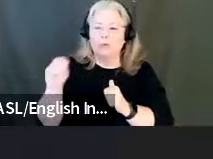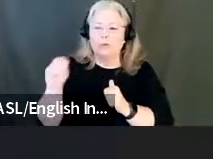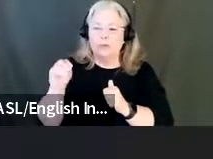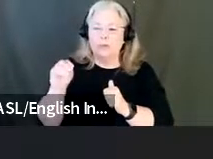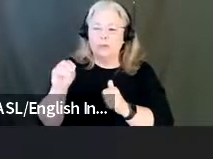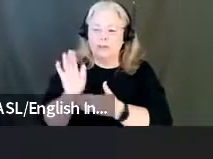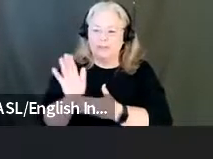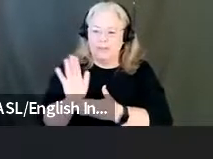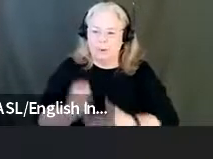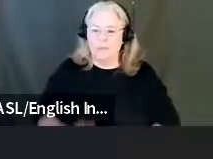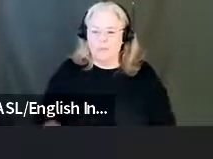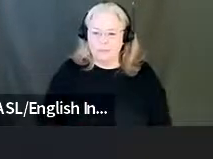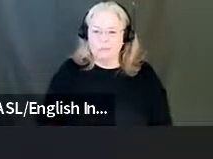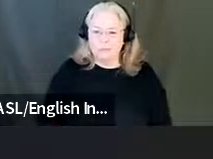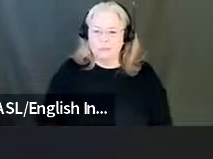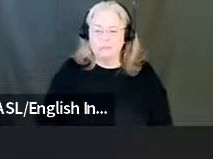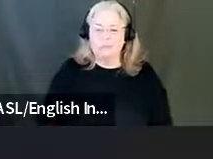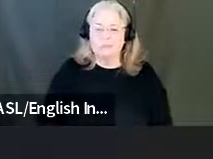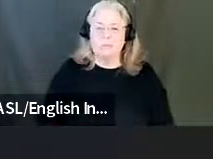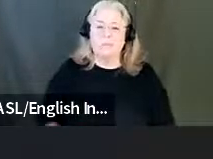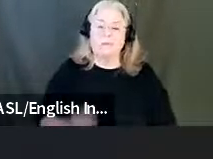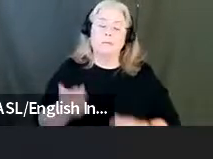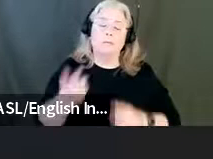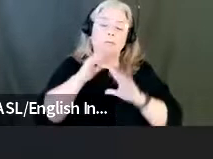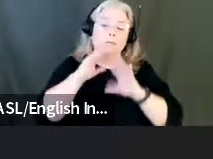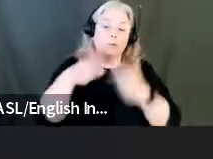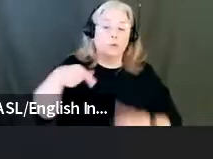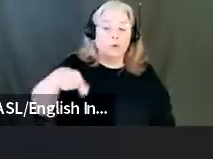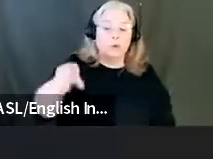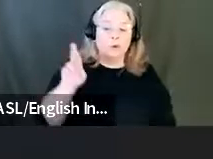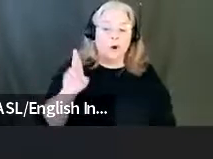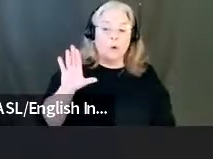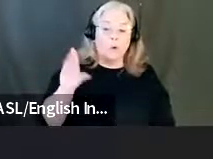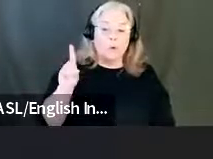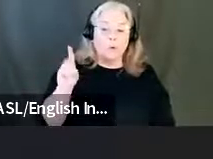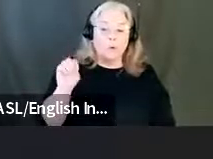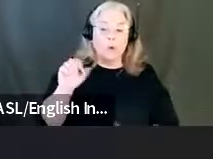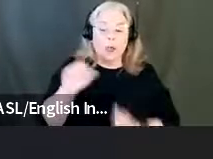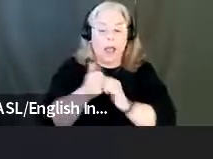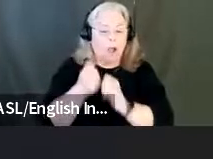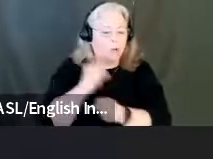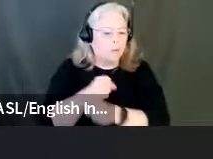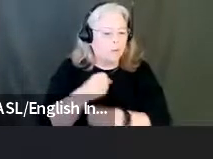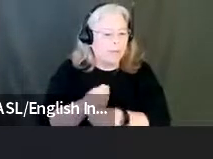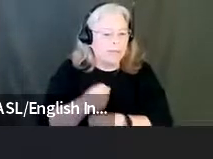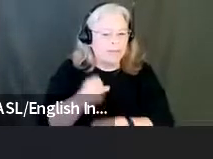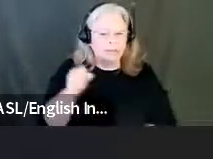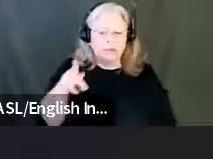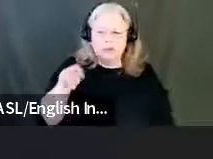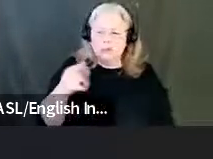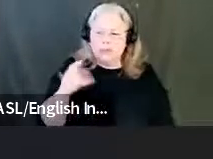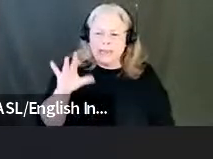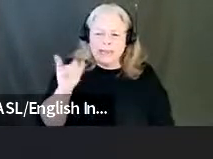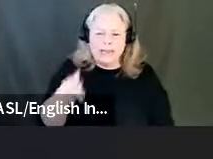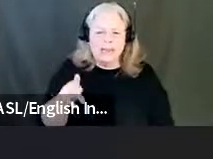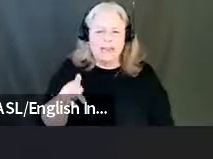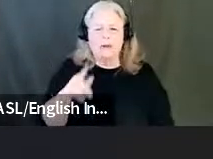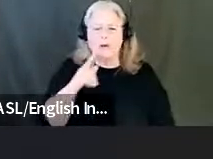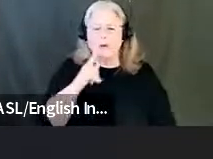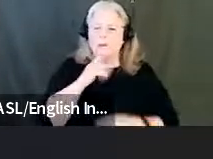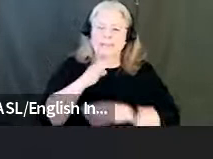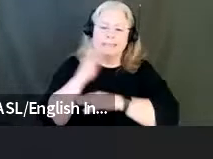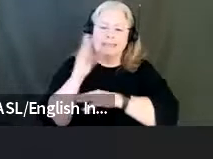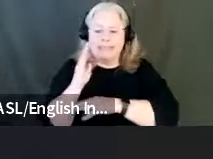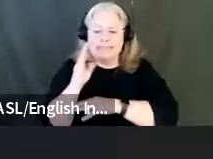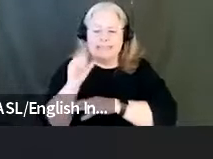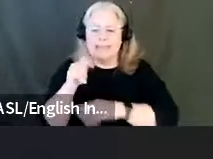then the whole thing about the QR code showing how do you make a spring clip and how do you make a slant board and how do you